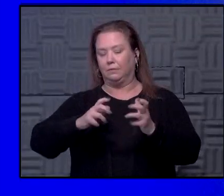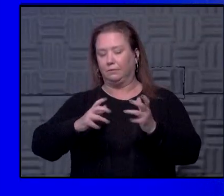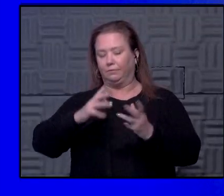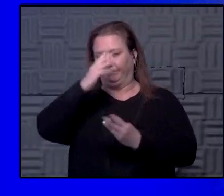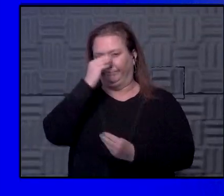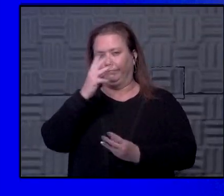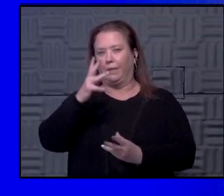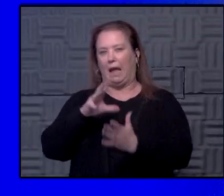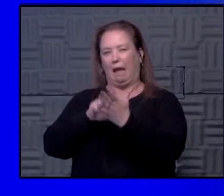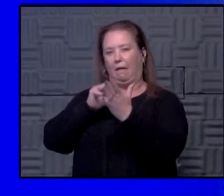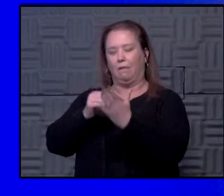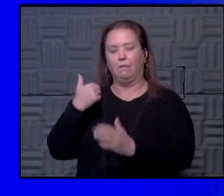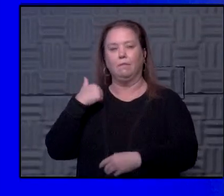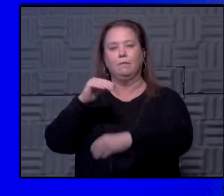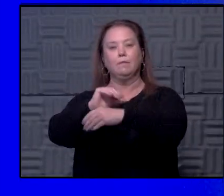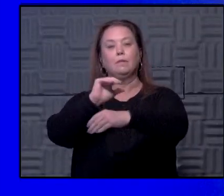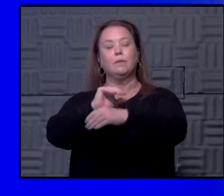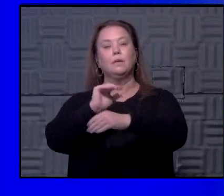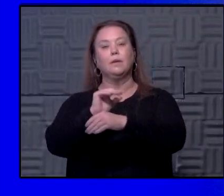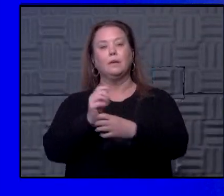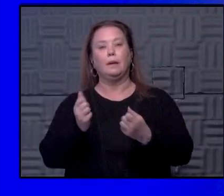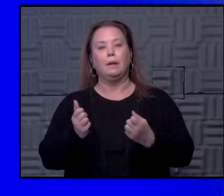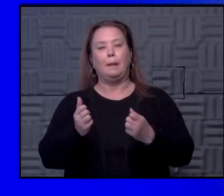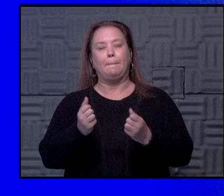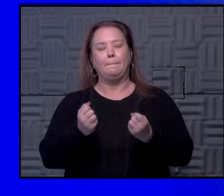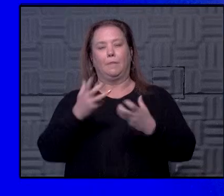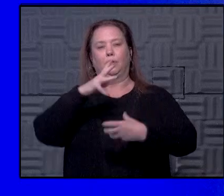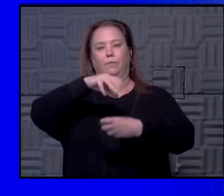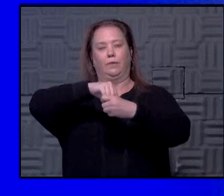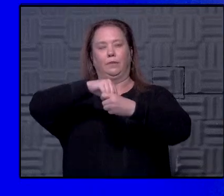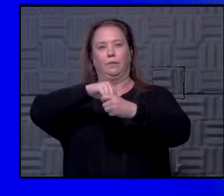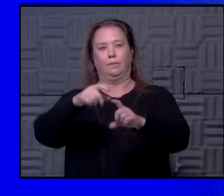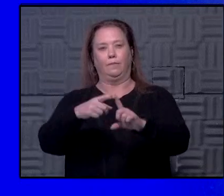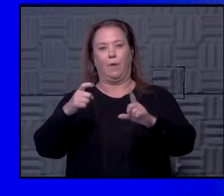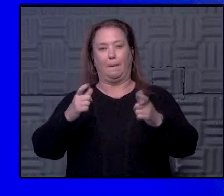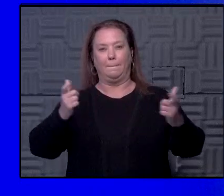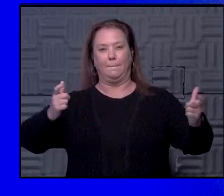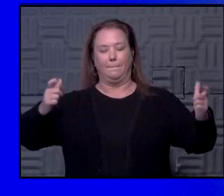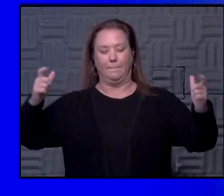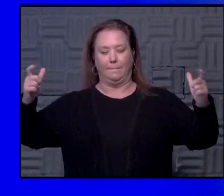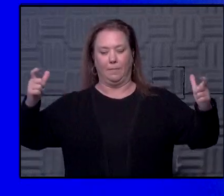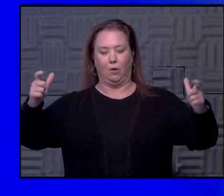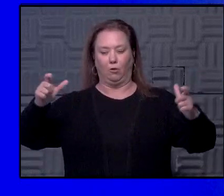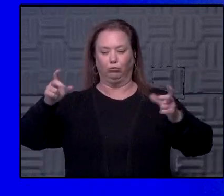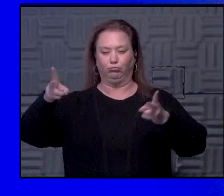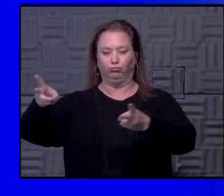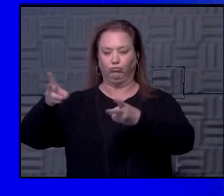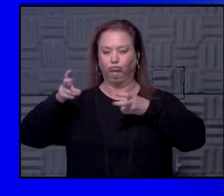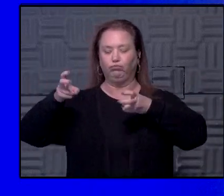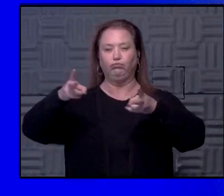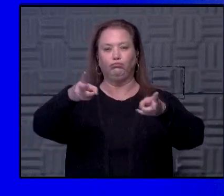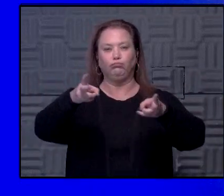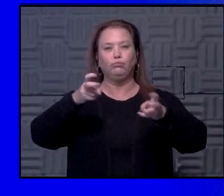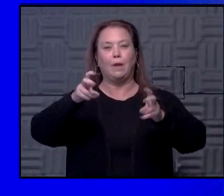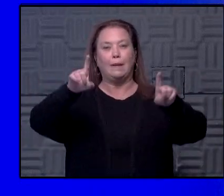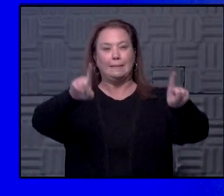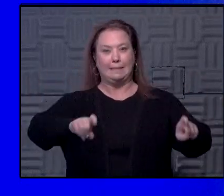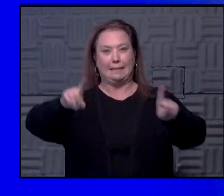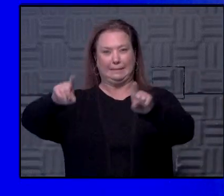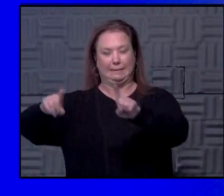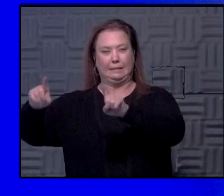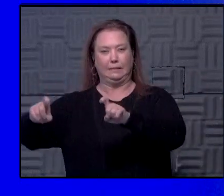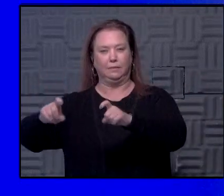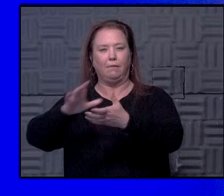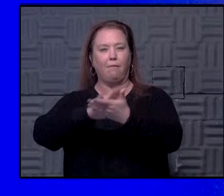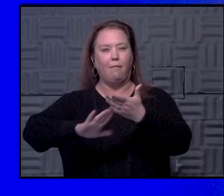learned this last night, a lot of this comes from large pools of testing of especially